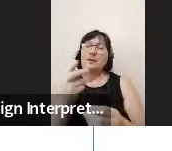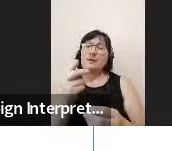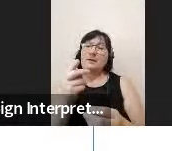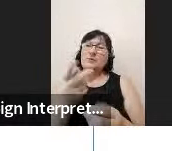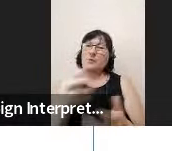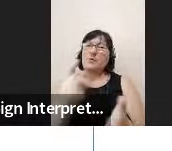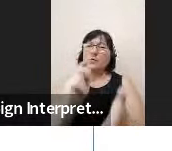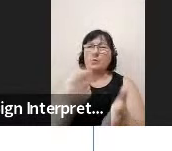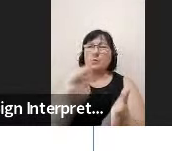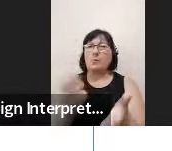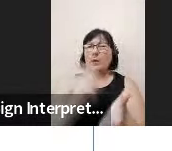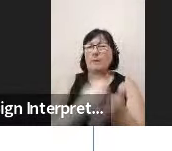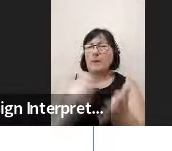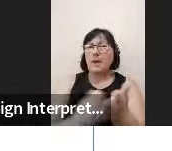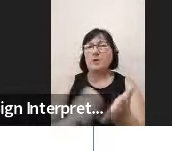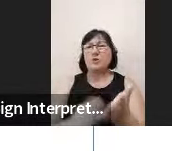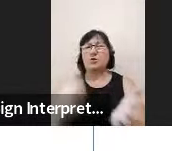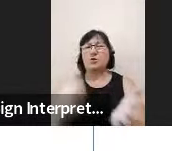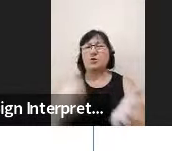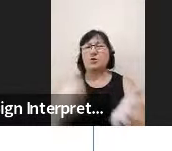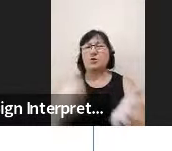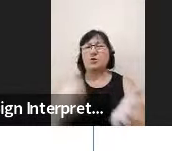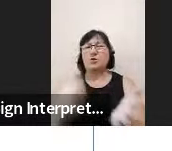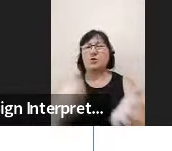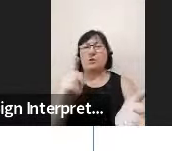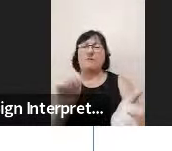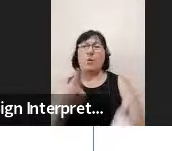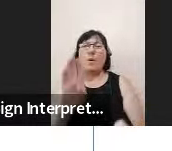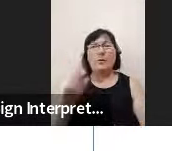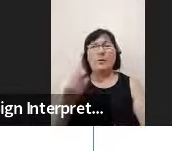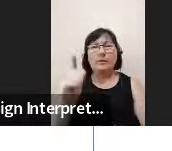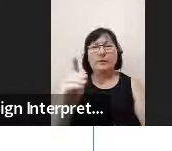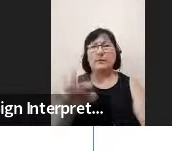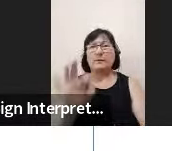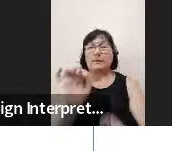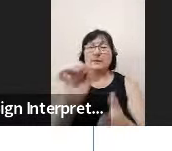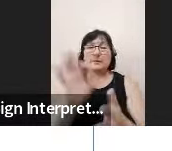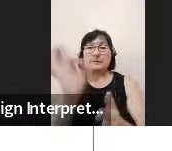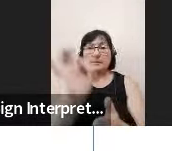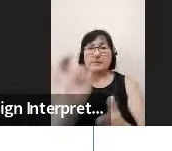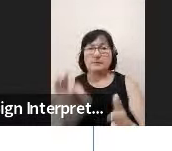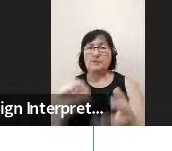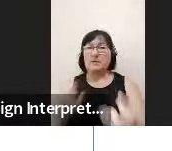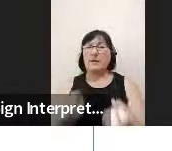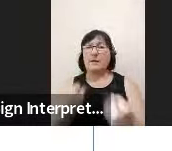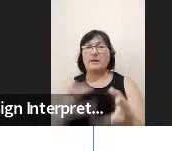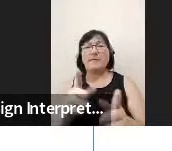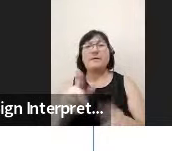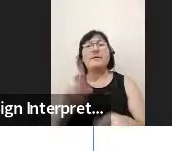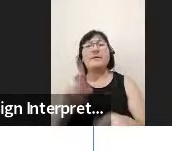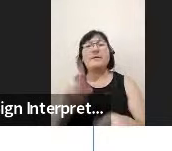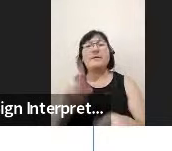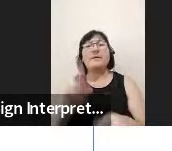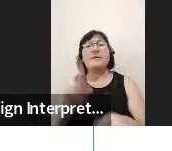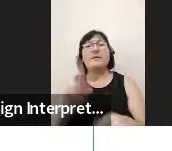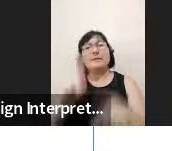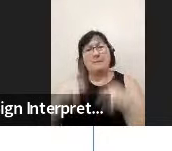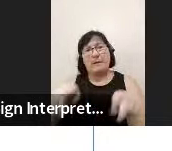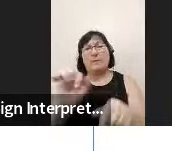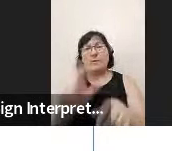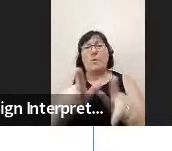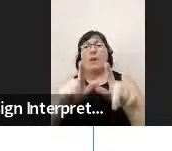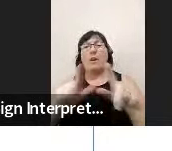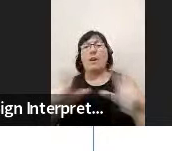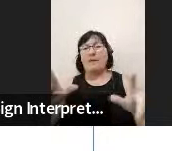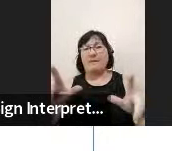forth. So there's different percentages that are allocated depending on which level your accreditation status is. And in